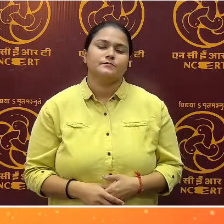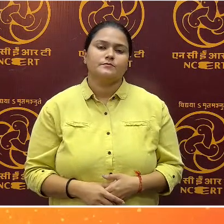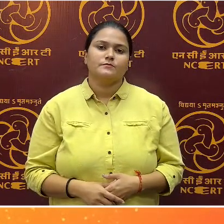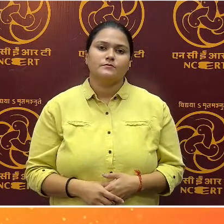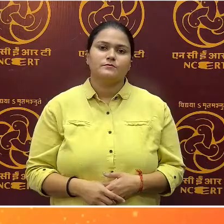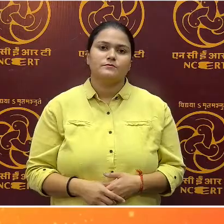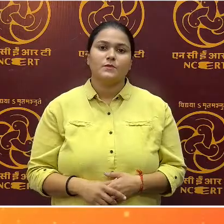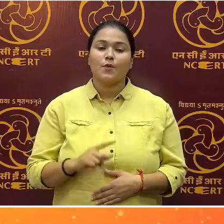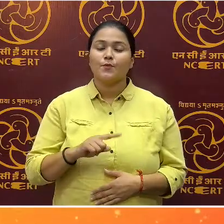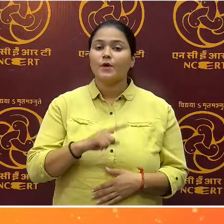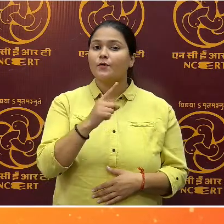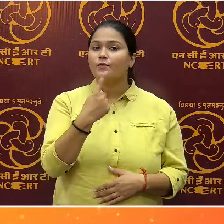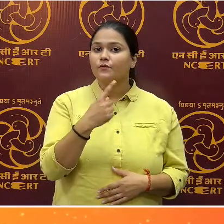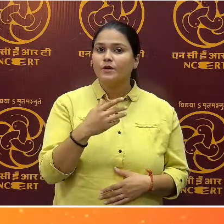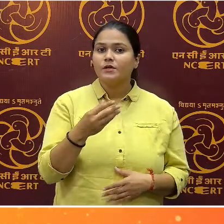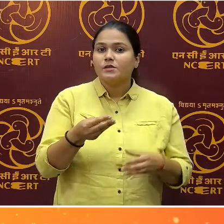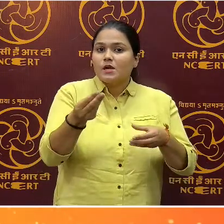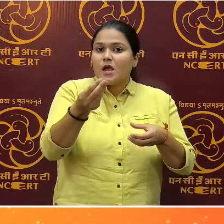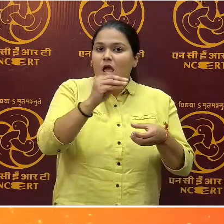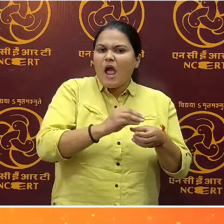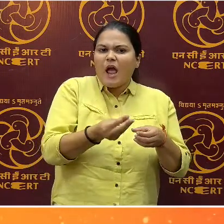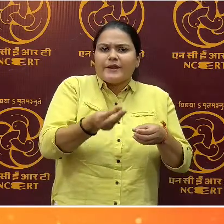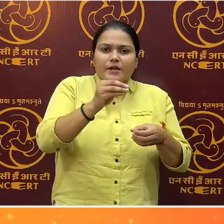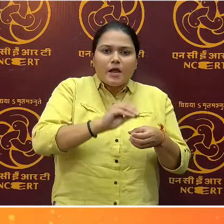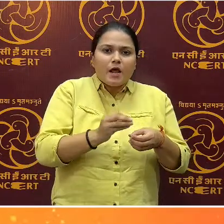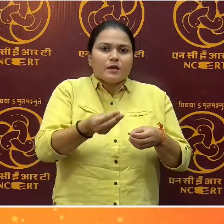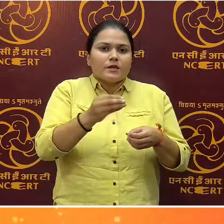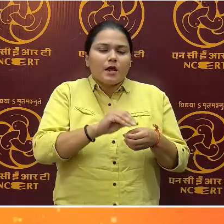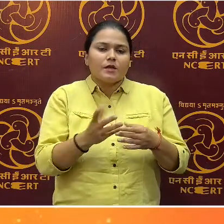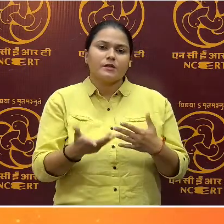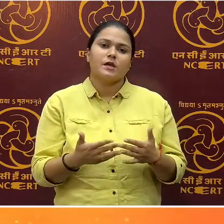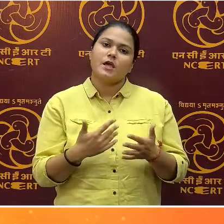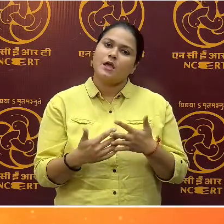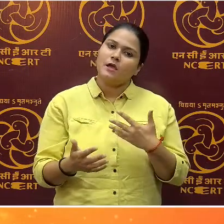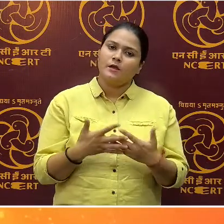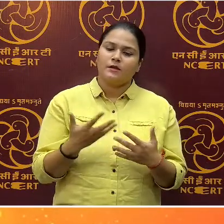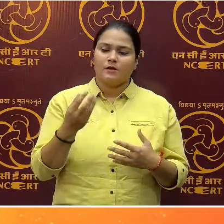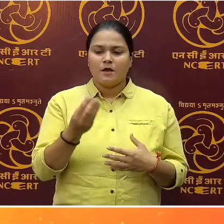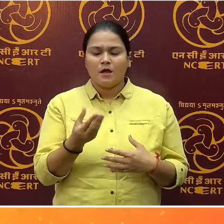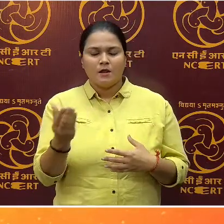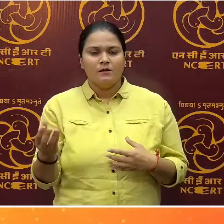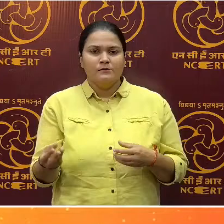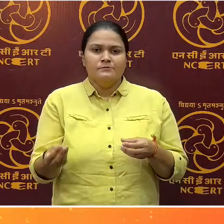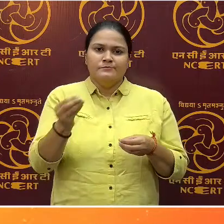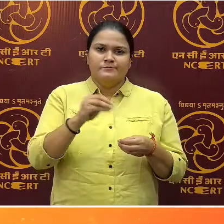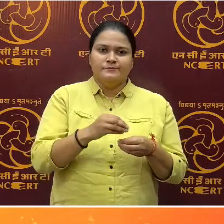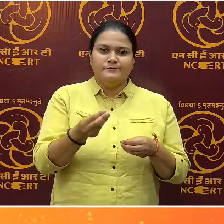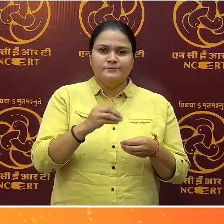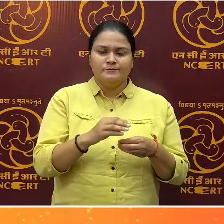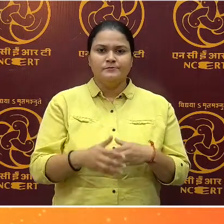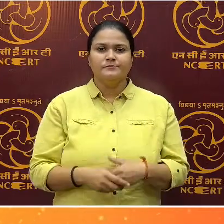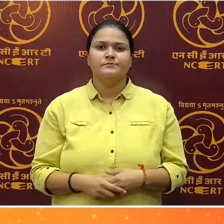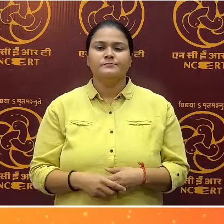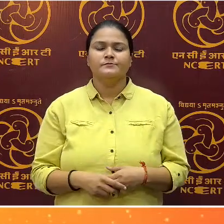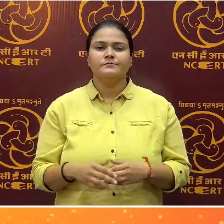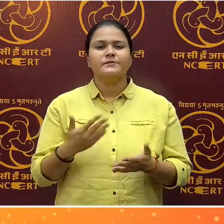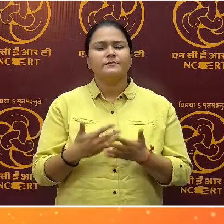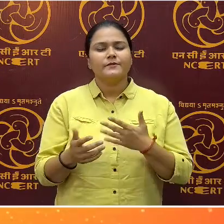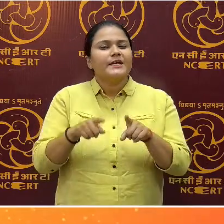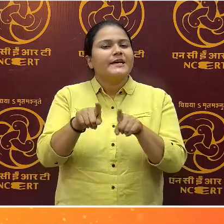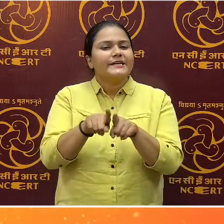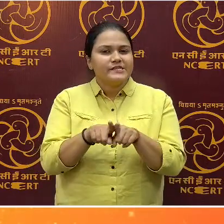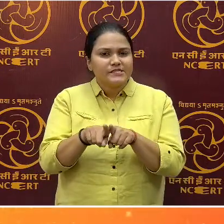is the one wherein we can add more of, say, solute into it, right? Now if I take example of